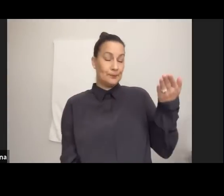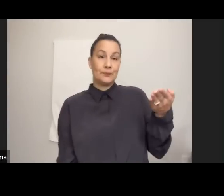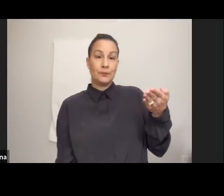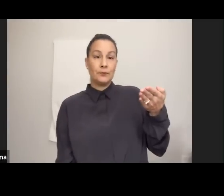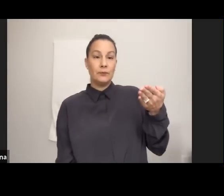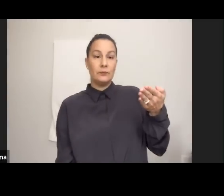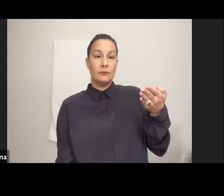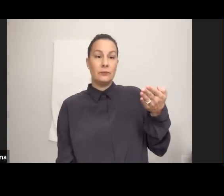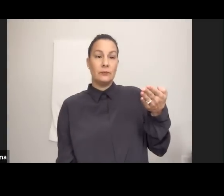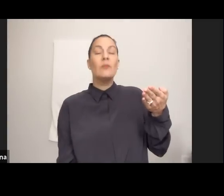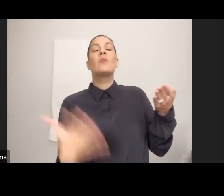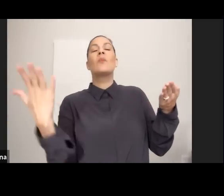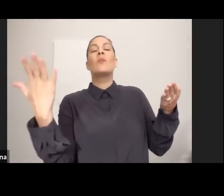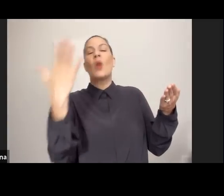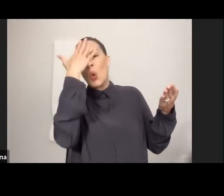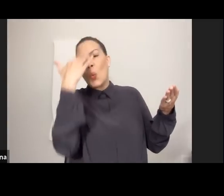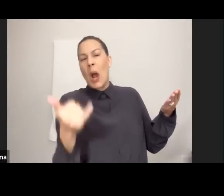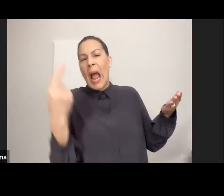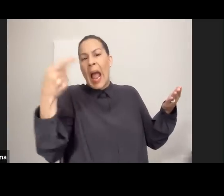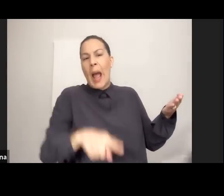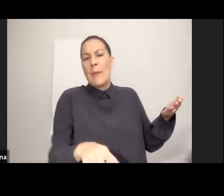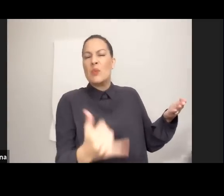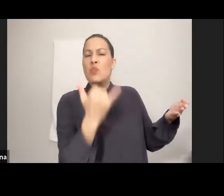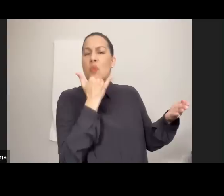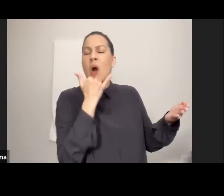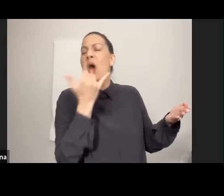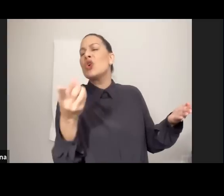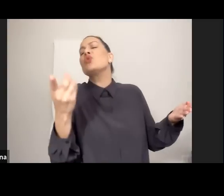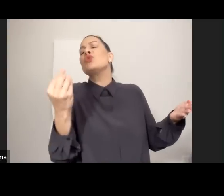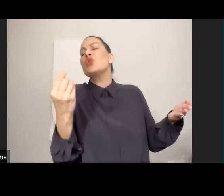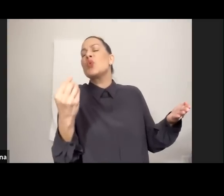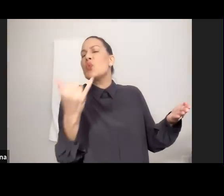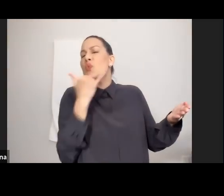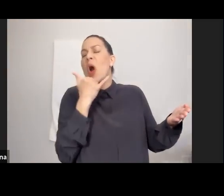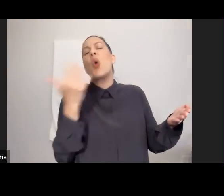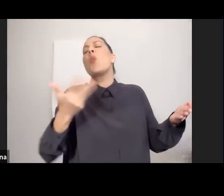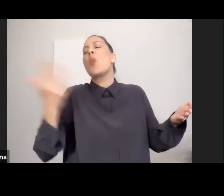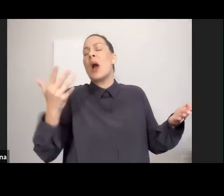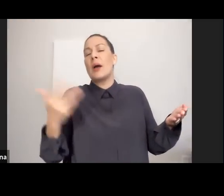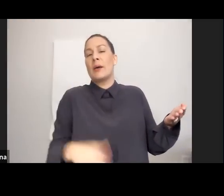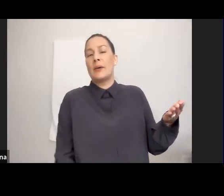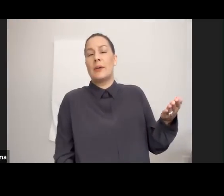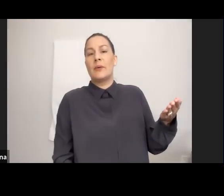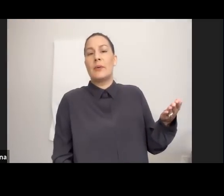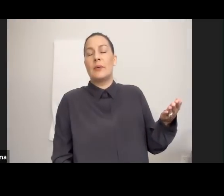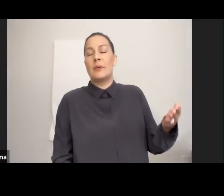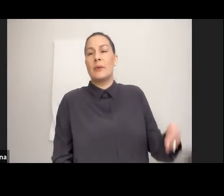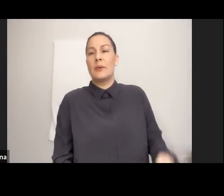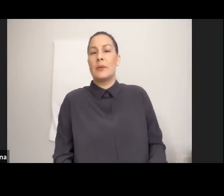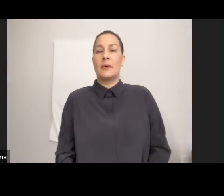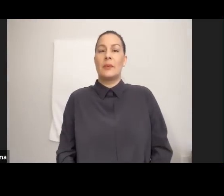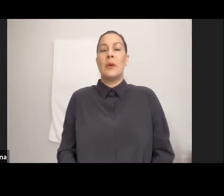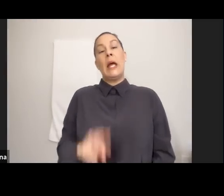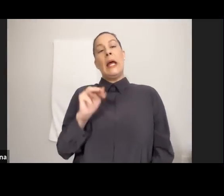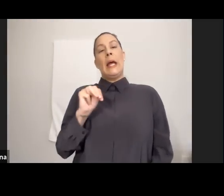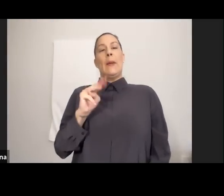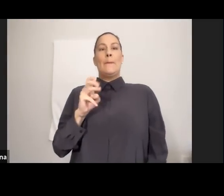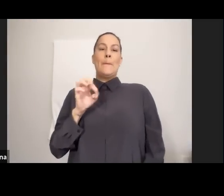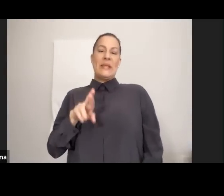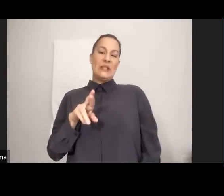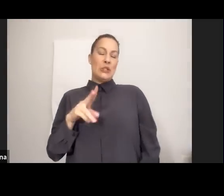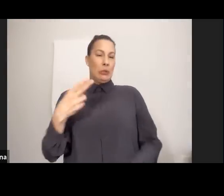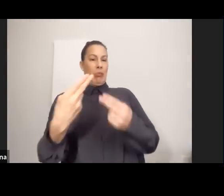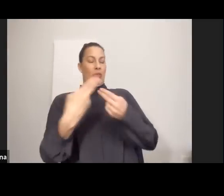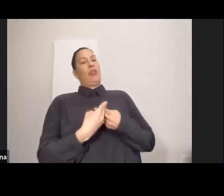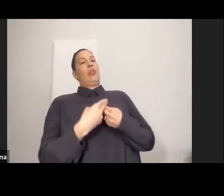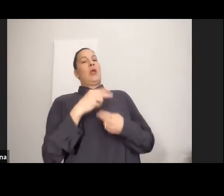what did you do to cause it? Sir. What did you do to cause it? Mister. What did you do to cause it? I'm sorry, I'm speaking